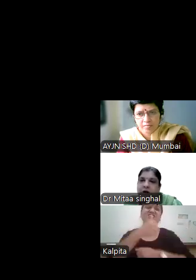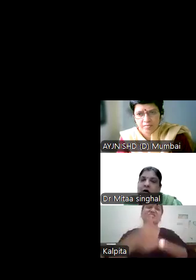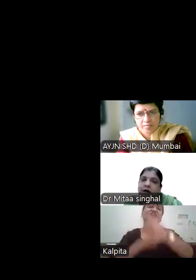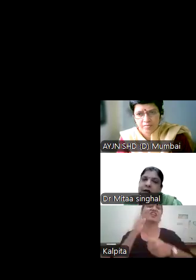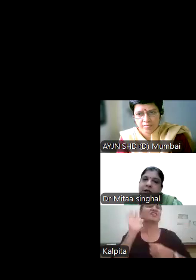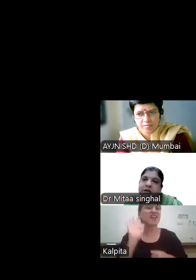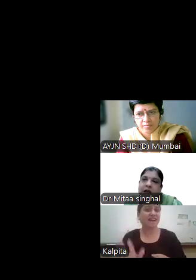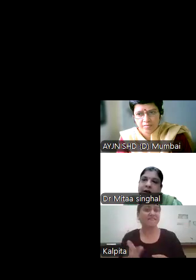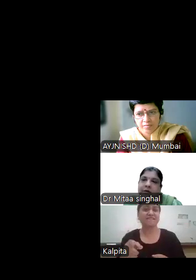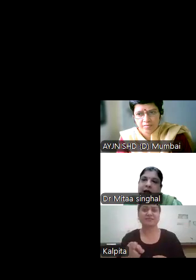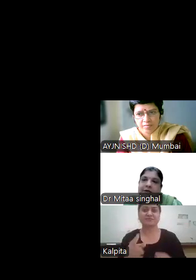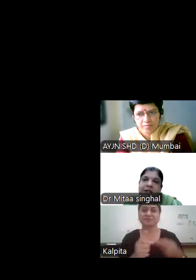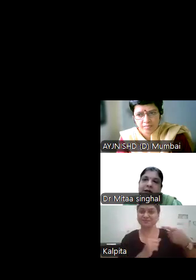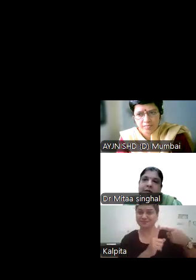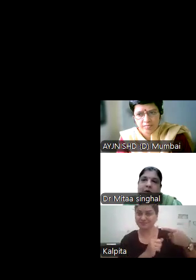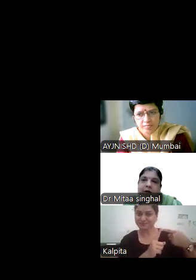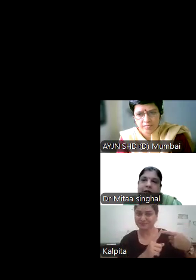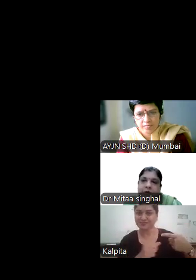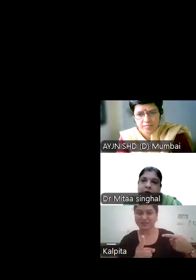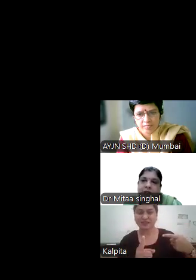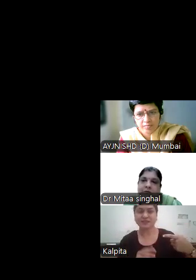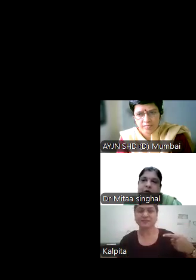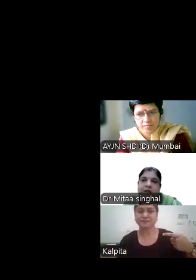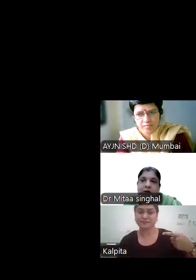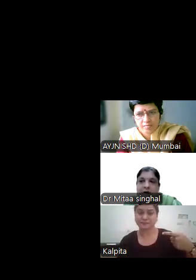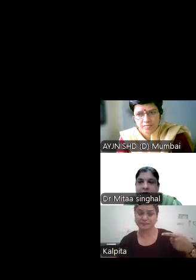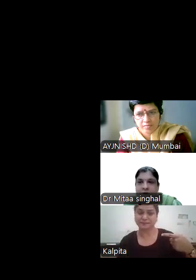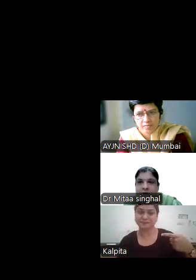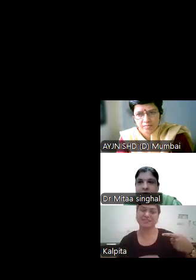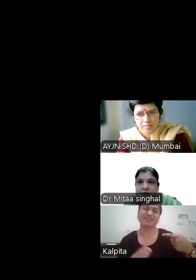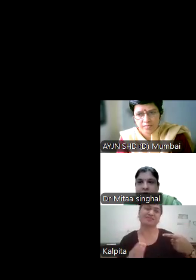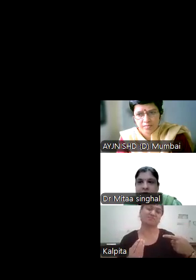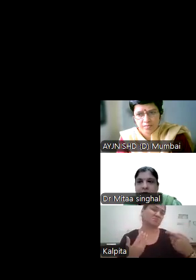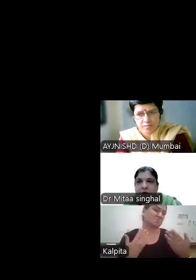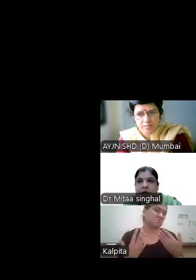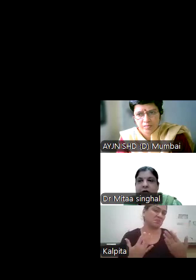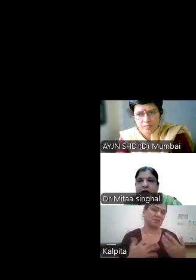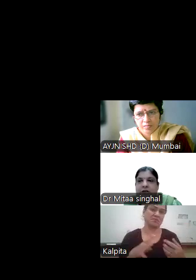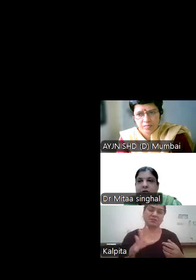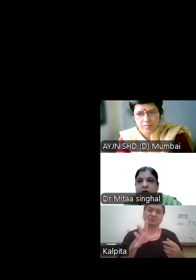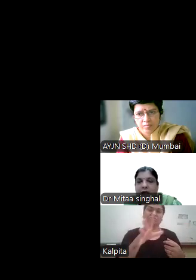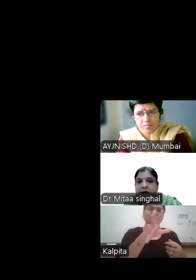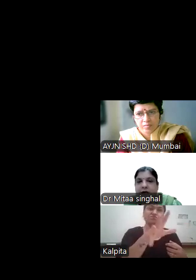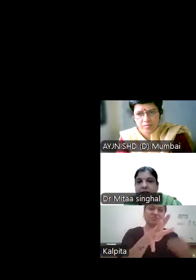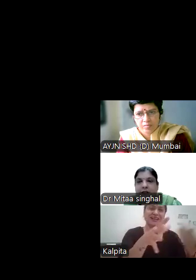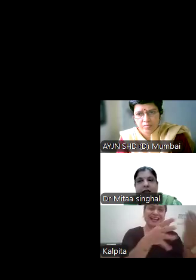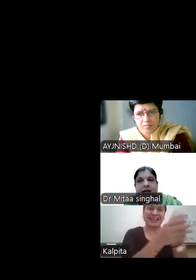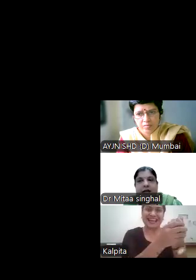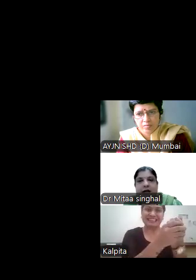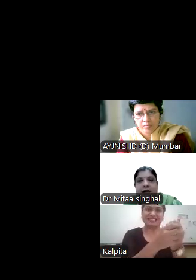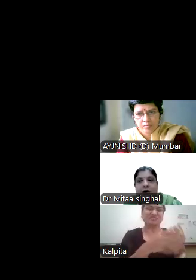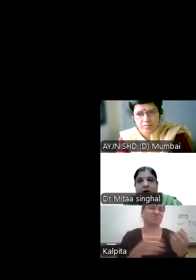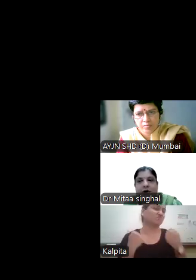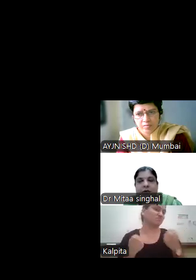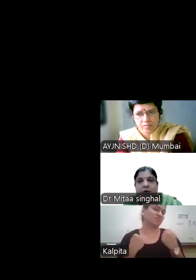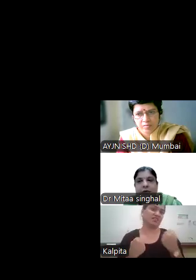decreased, or the child may be having some involuntary movements. Supposing he tries to reach for something, the moment he tries to do that activity,